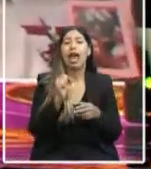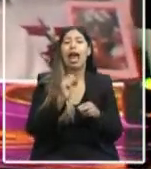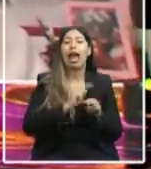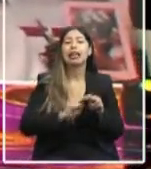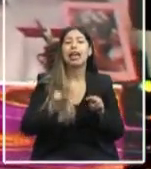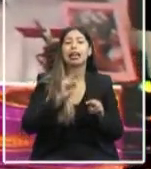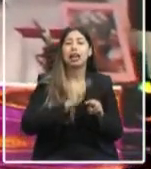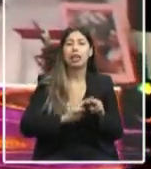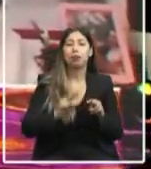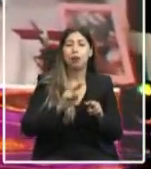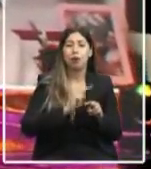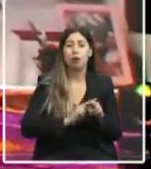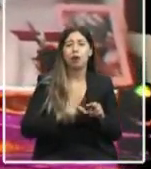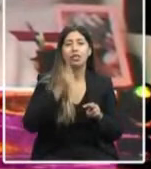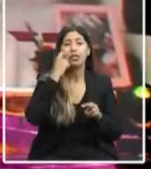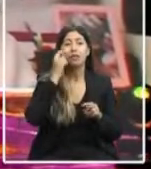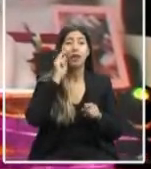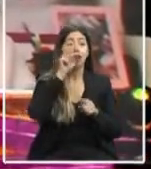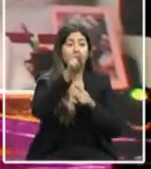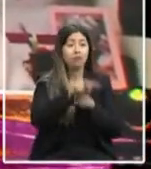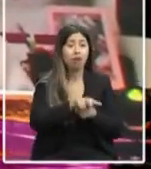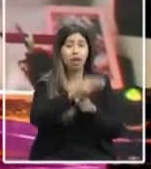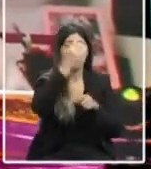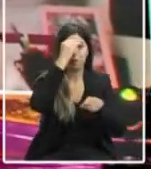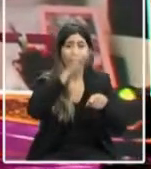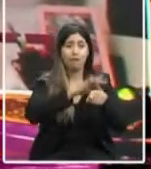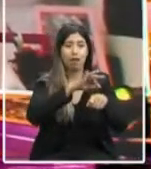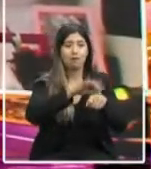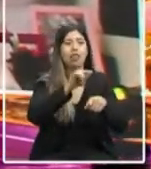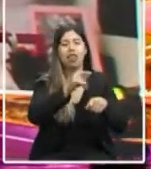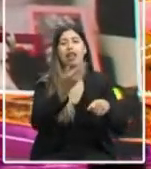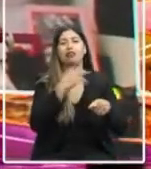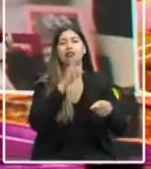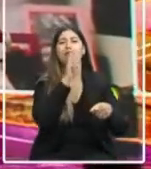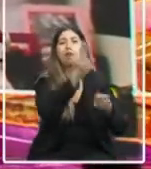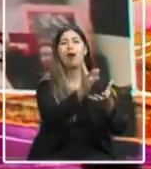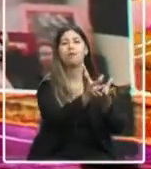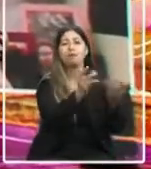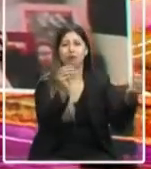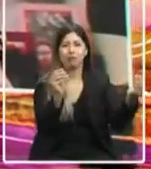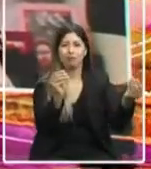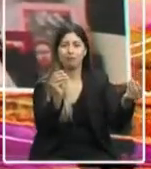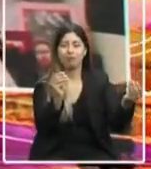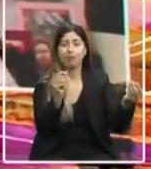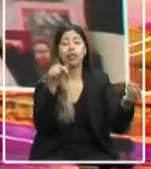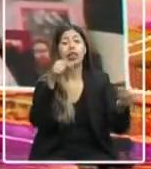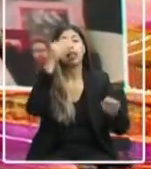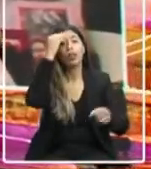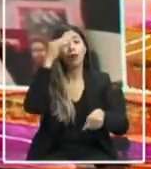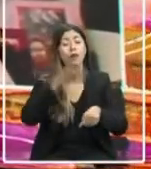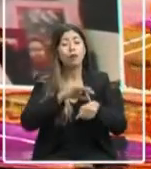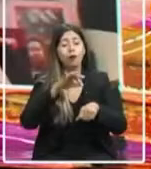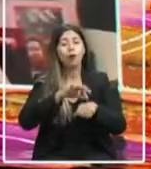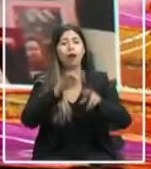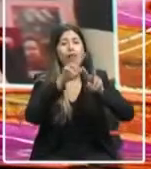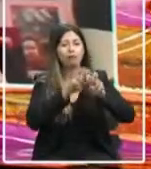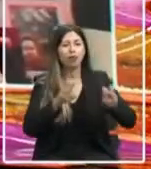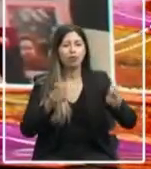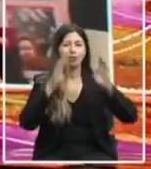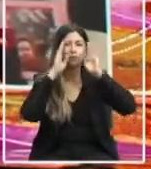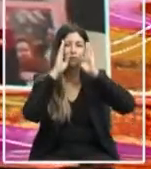view of most of the doctors or medical research. But when we look